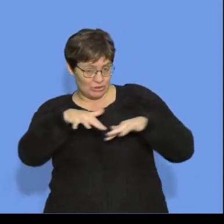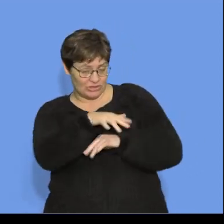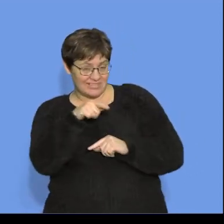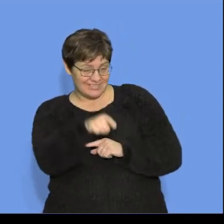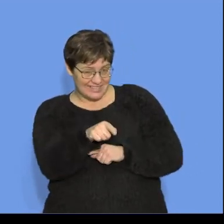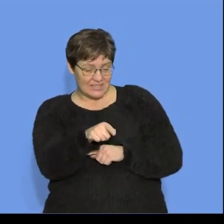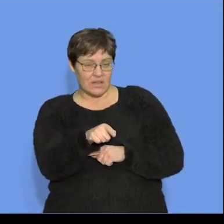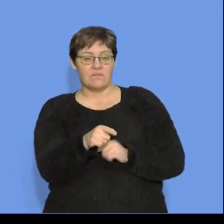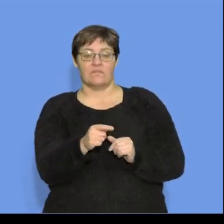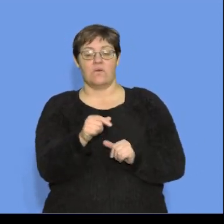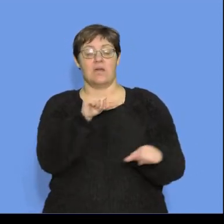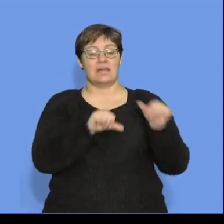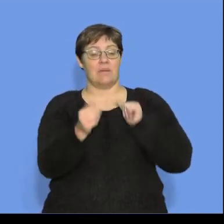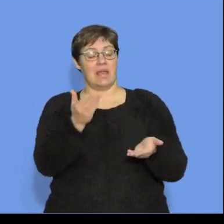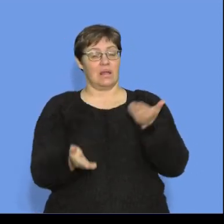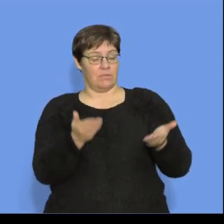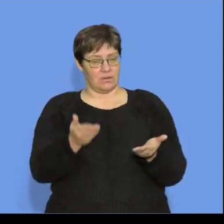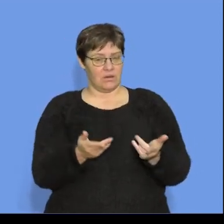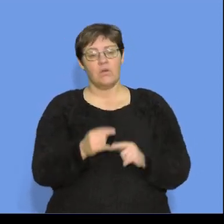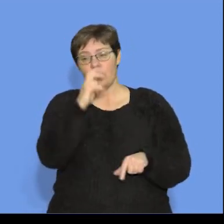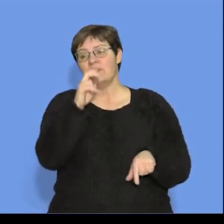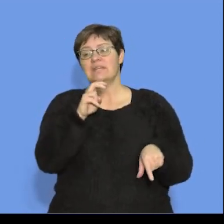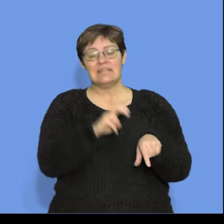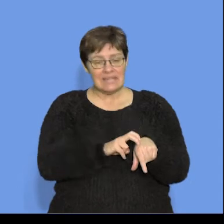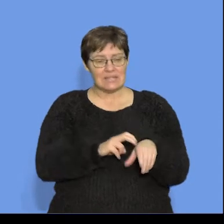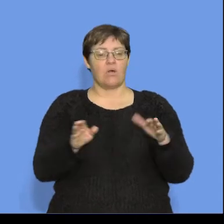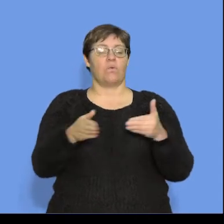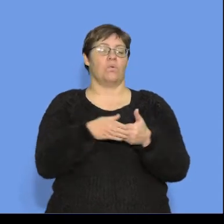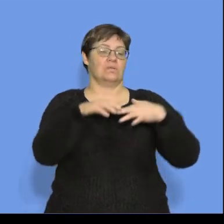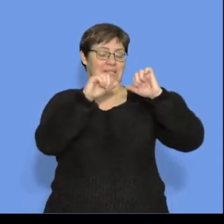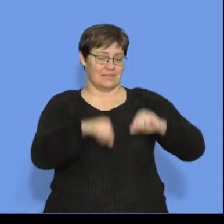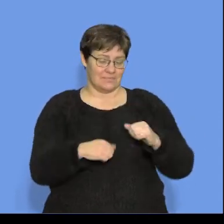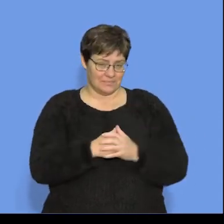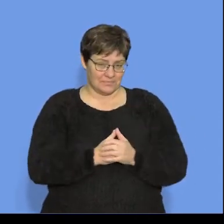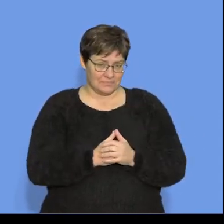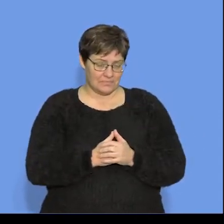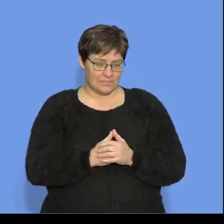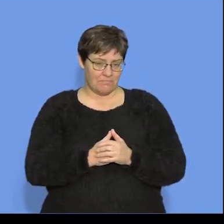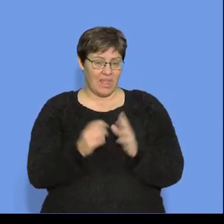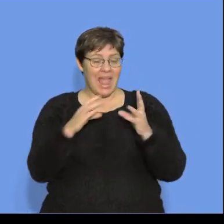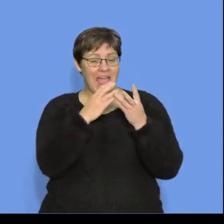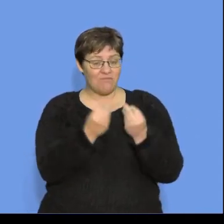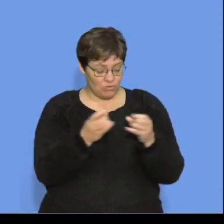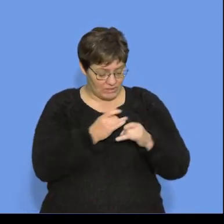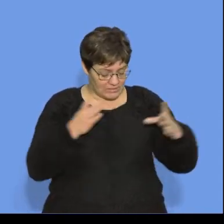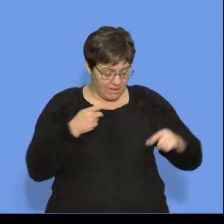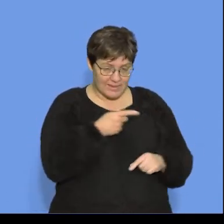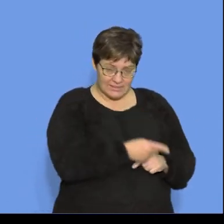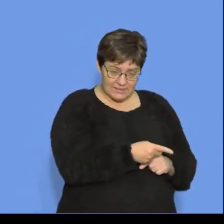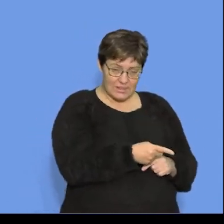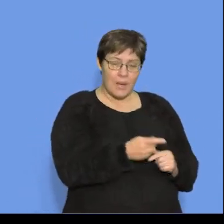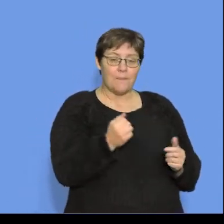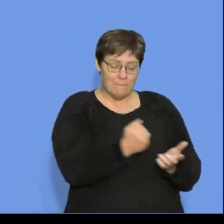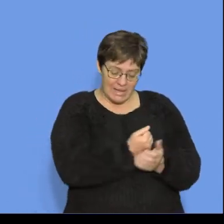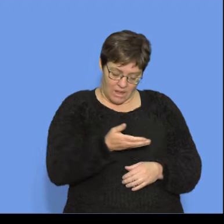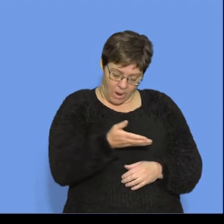for chemical equilibrium are that we need a closed system. All the stuff that we started with has to